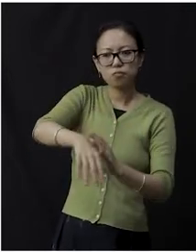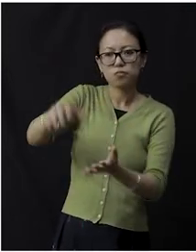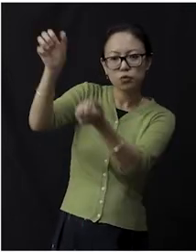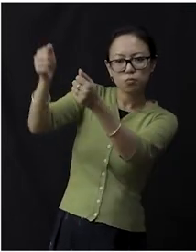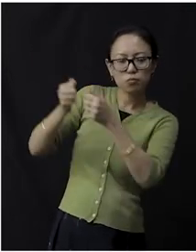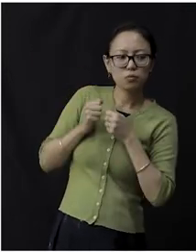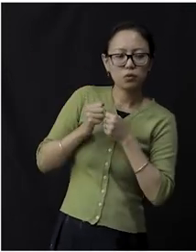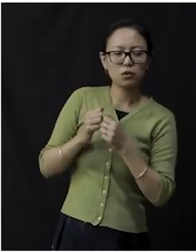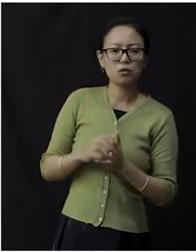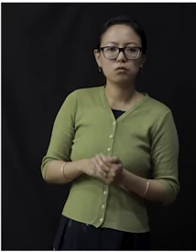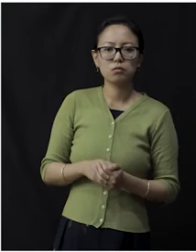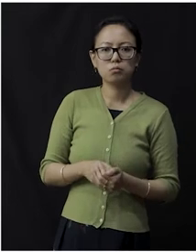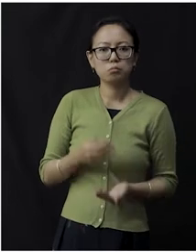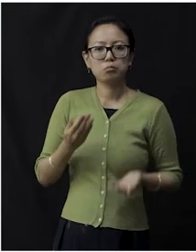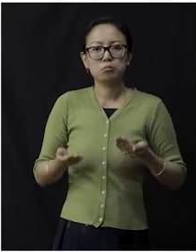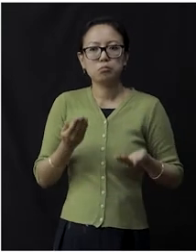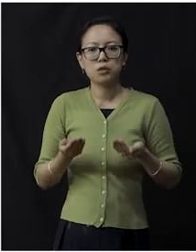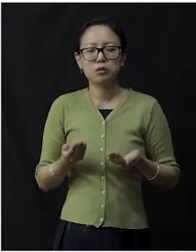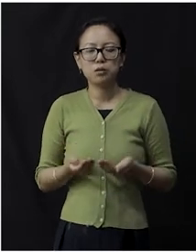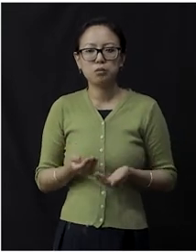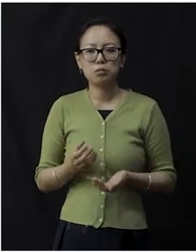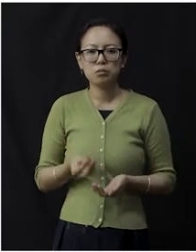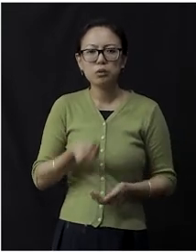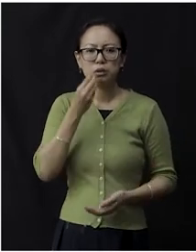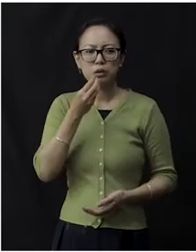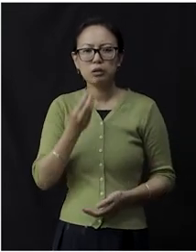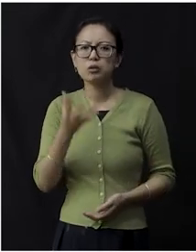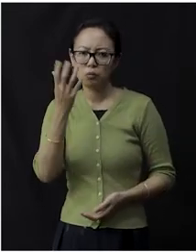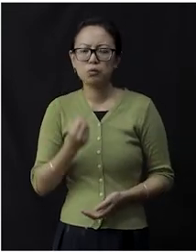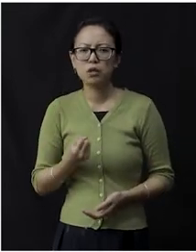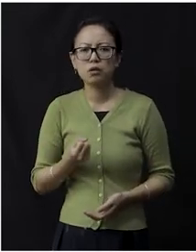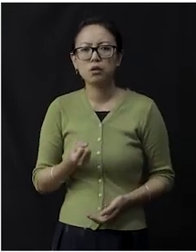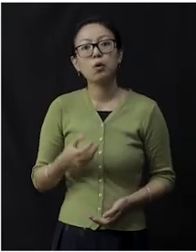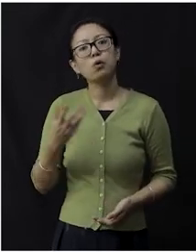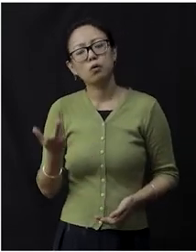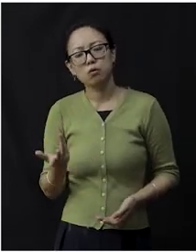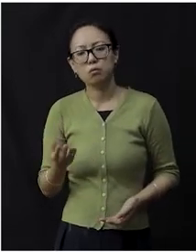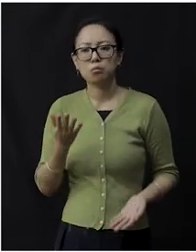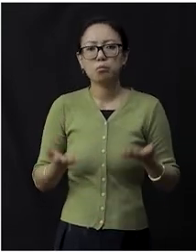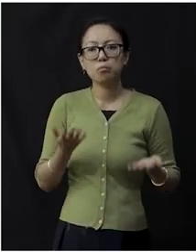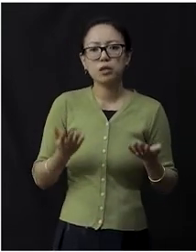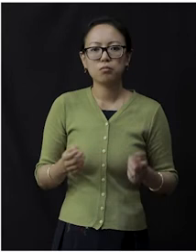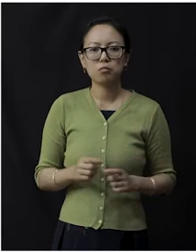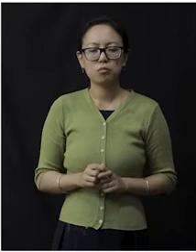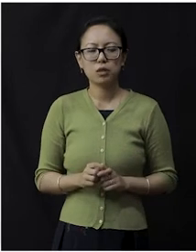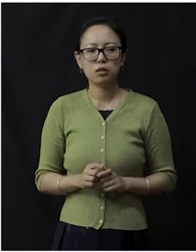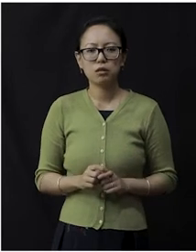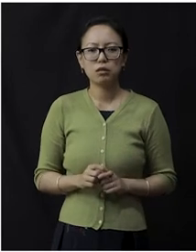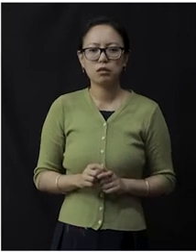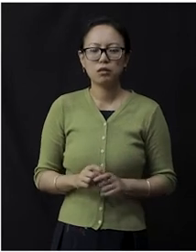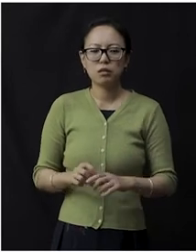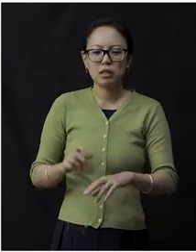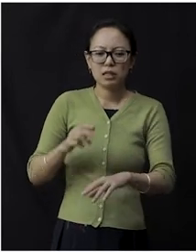to maybe eat a little bit of the elephant or maybe to harm him in some way.